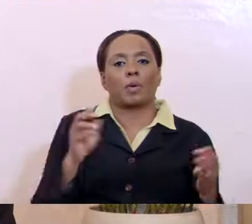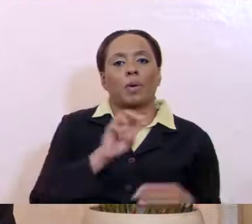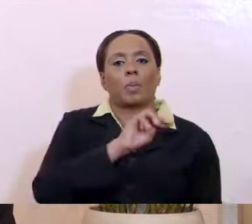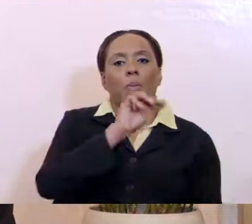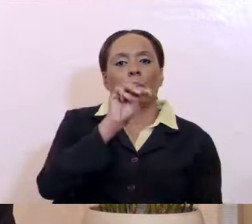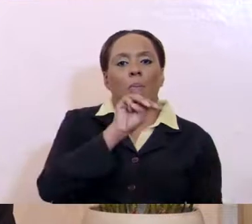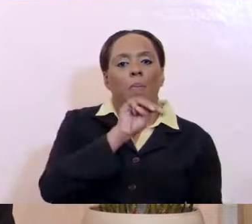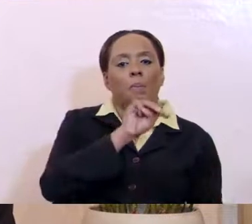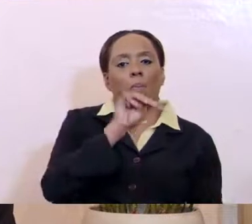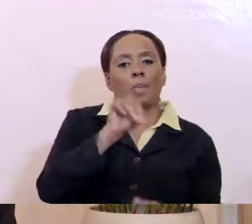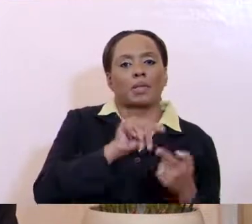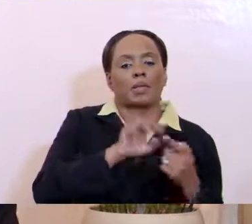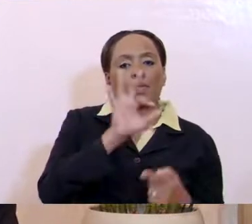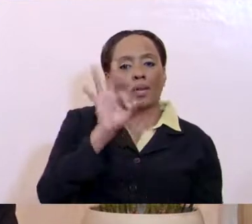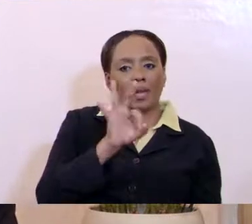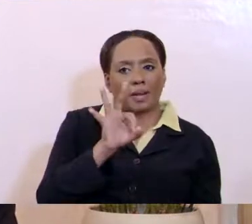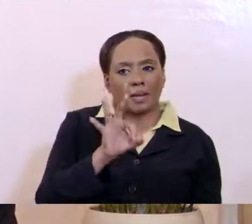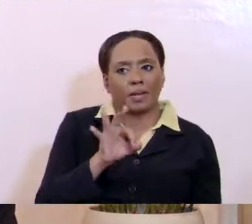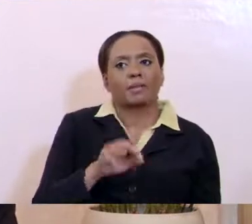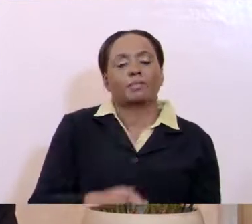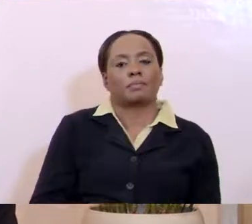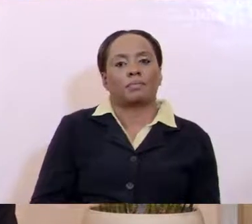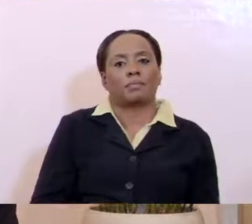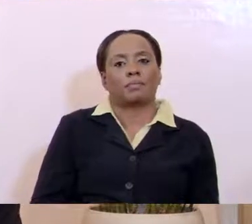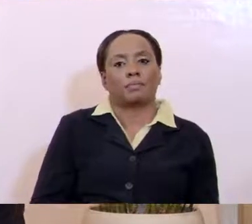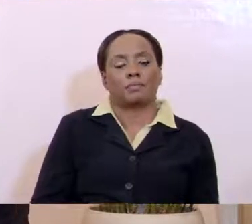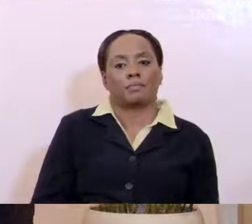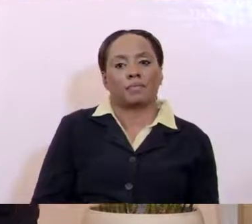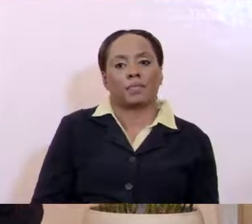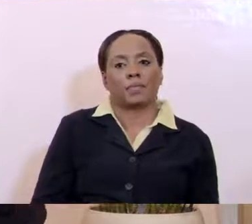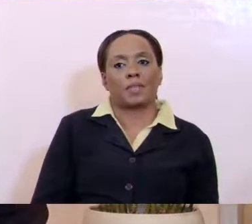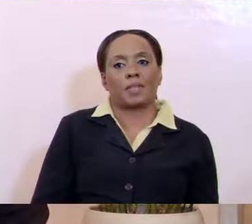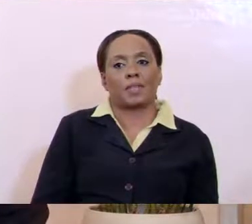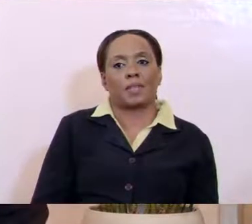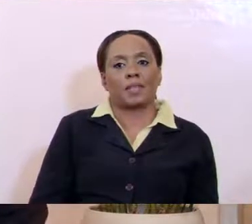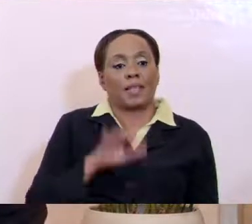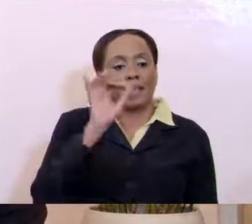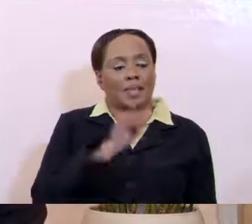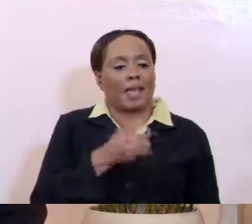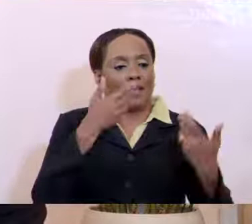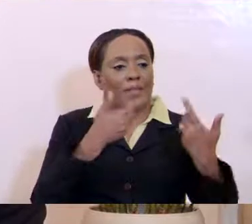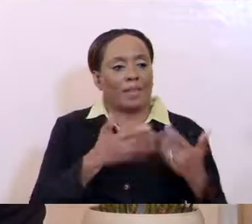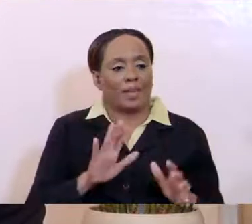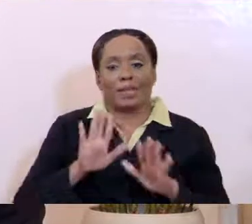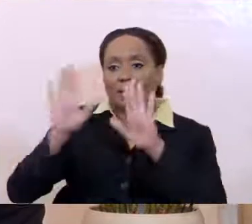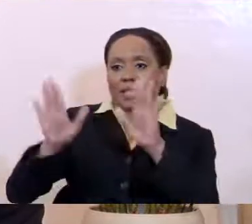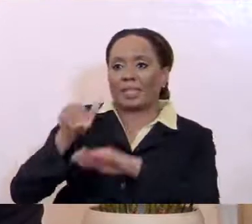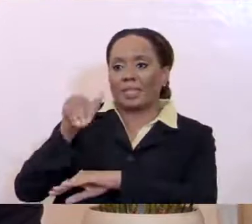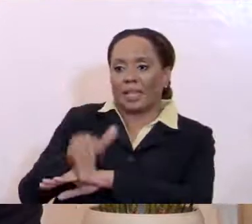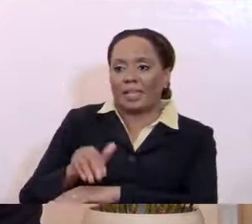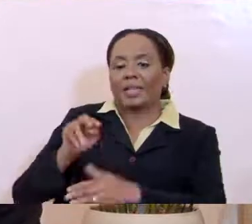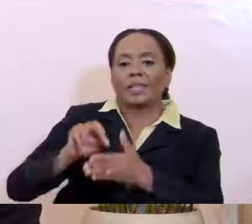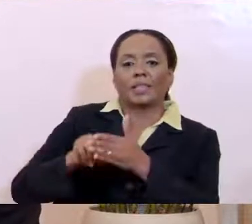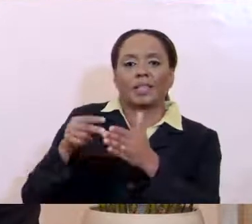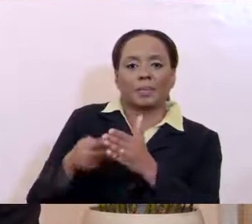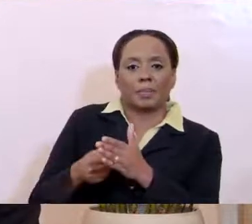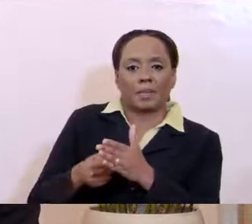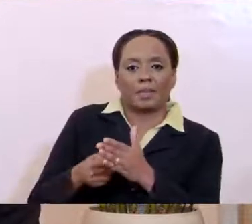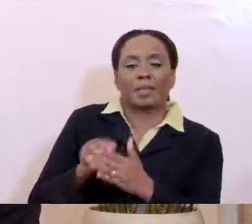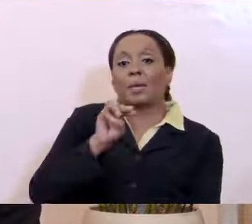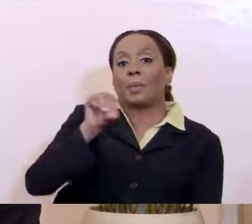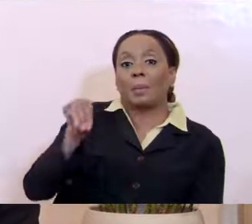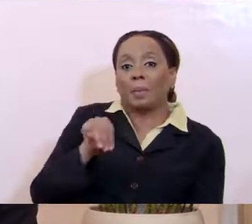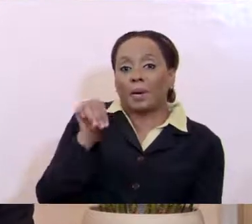ends on Sunday night. So that with effect from Monday 1st of